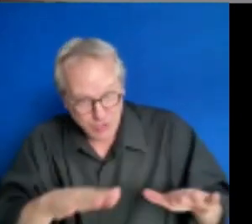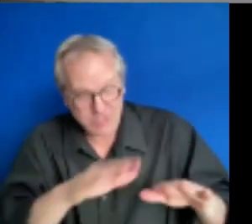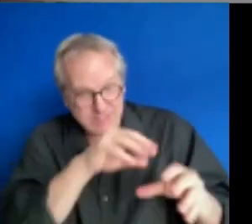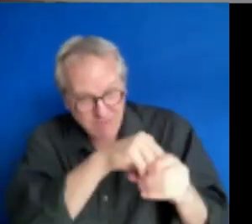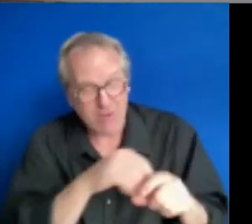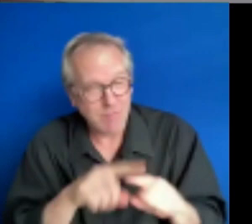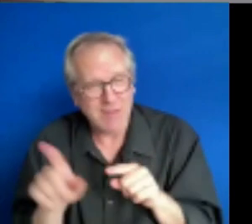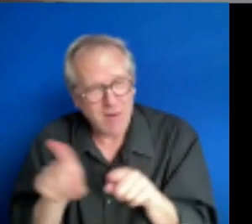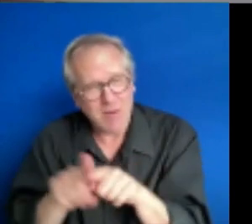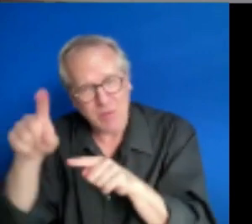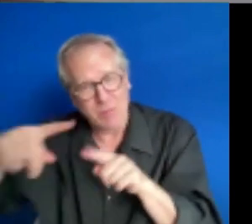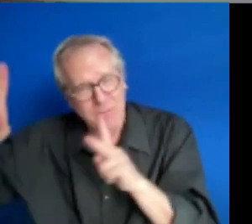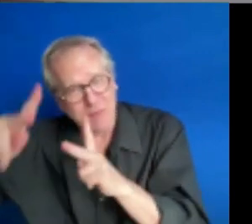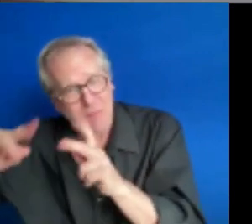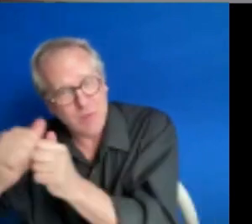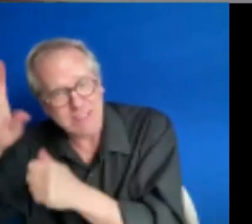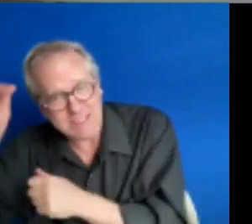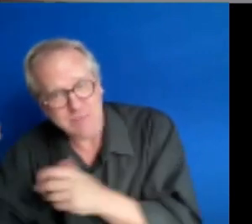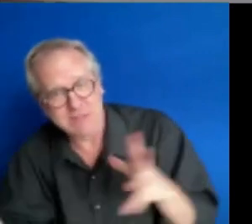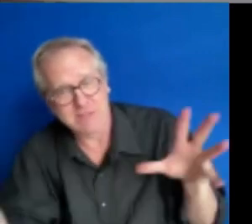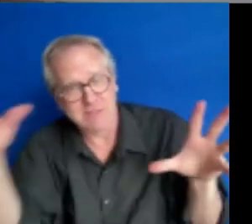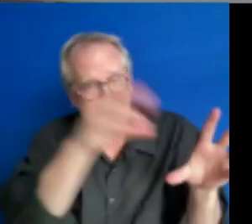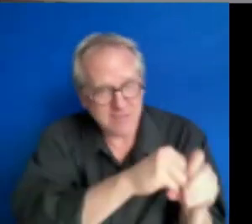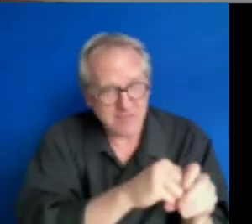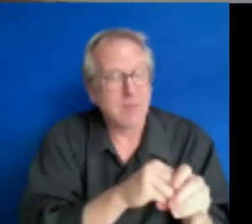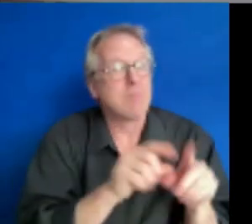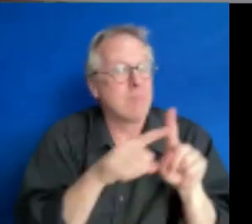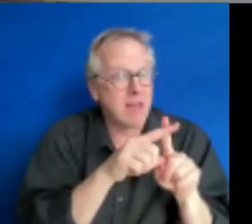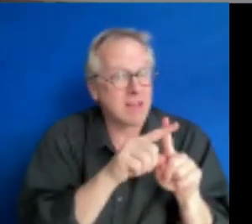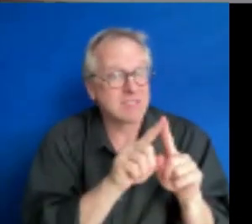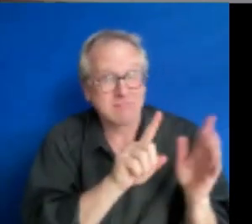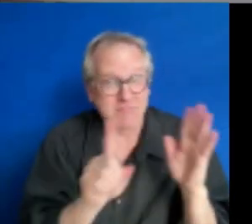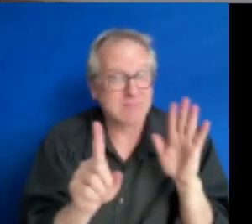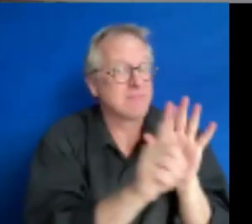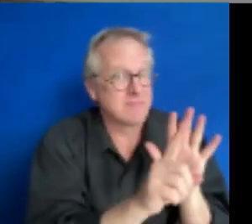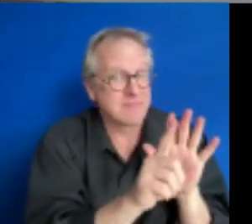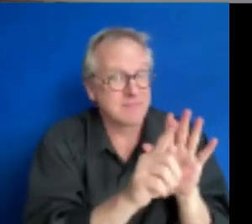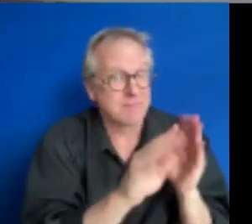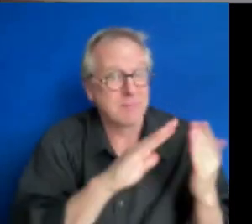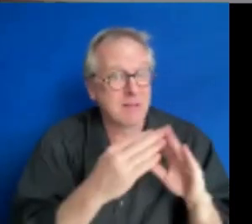for people with disabilities in leadership models.